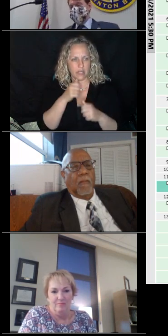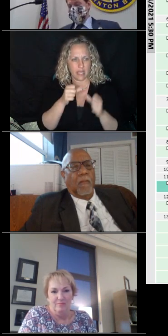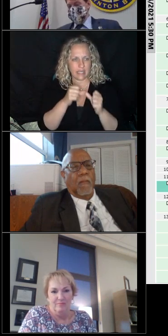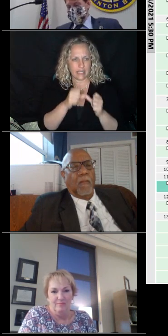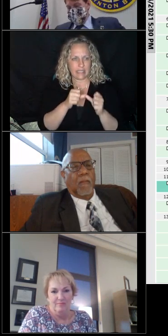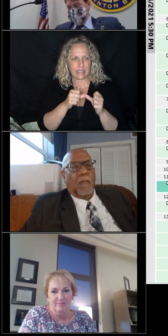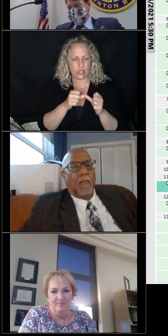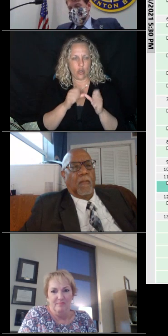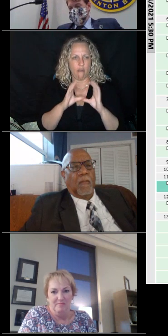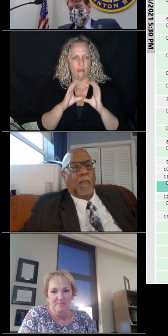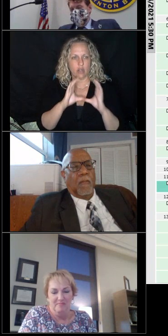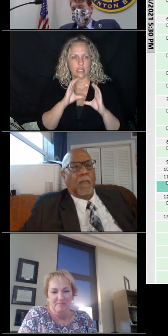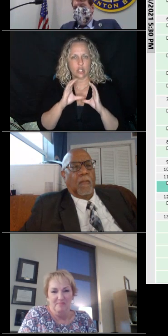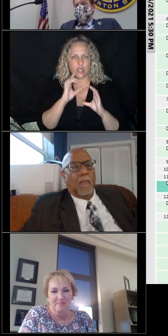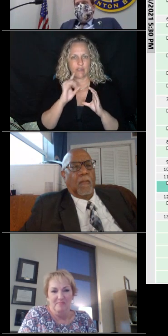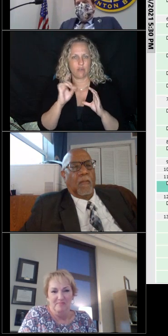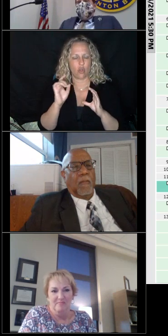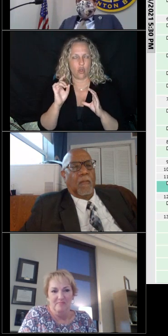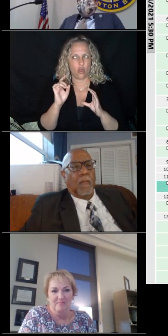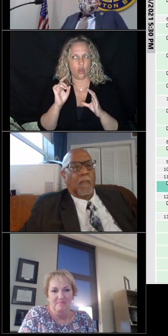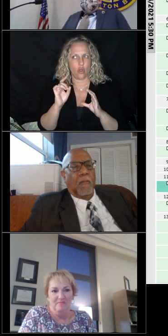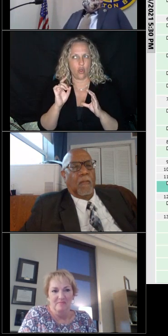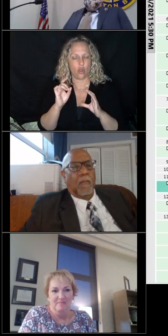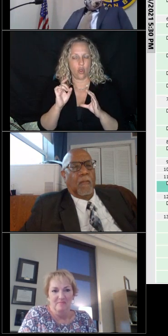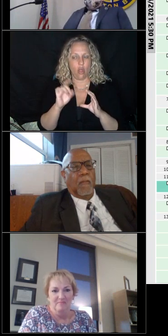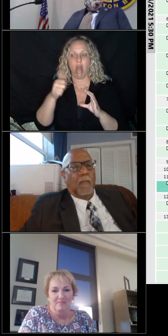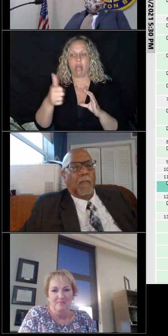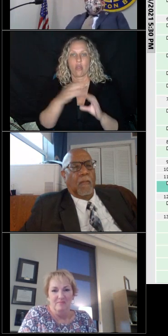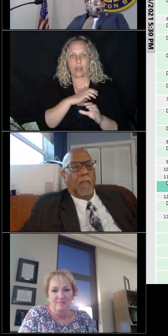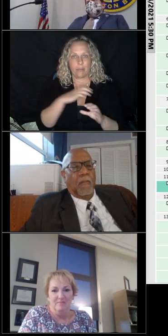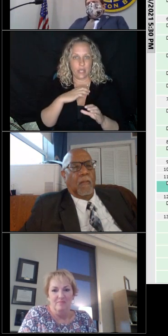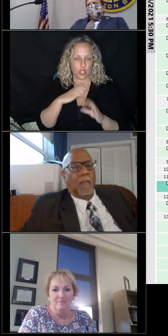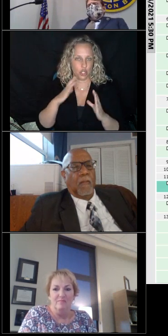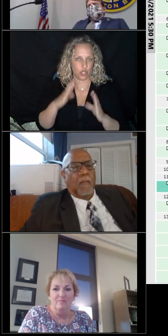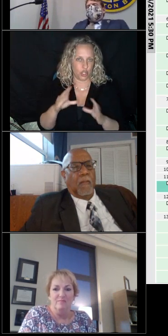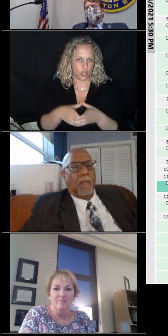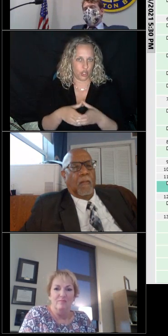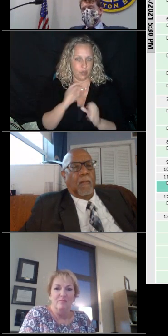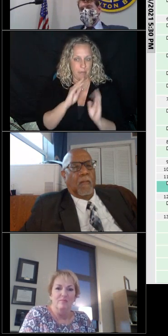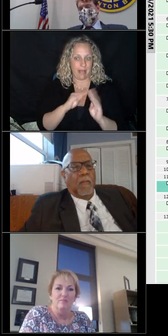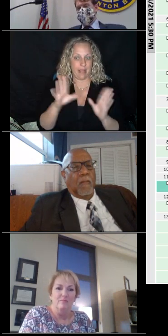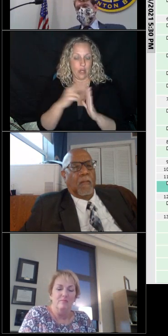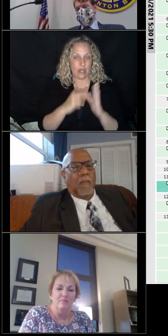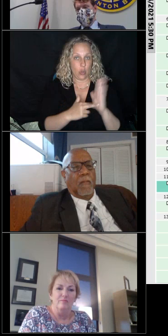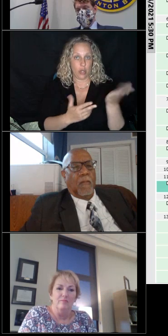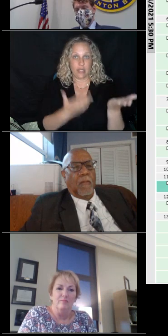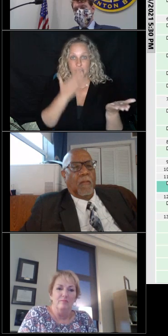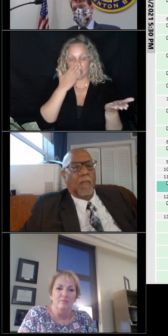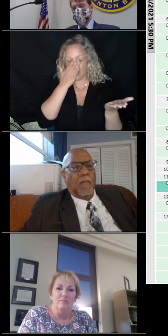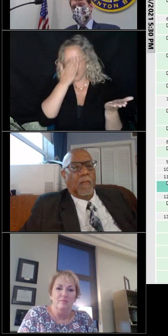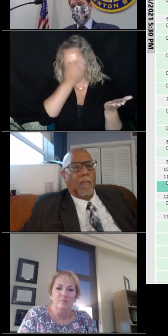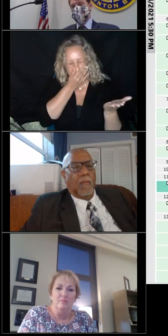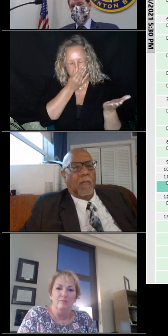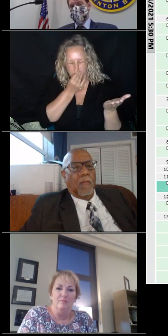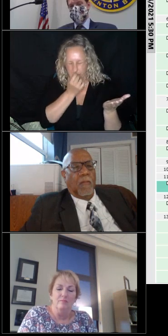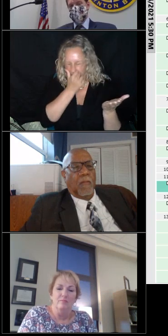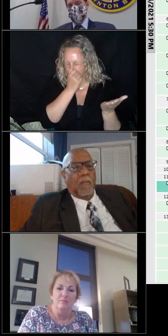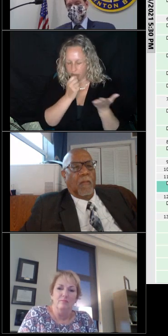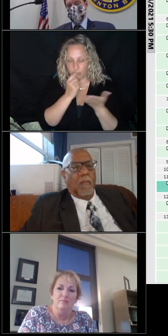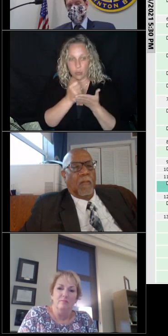continuous conversation for subsequent commission. So if we could just bring some clarity to the ordinance, I think that will help put